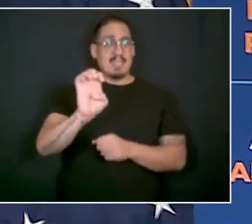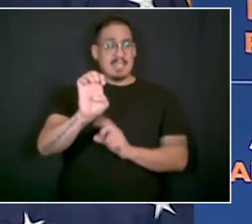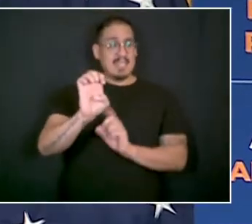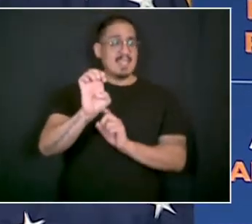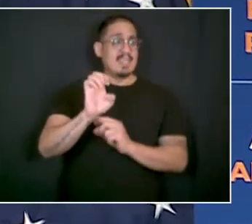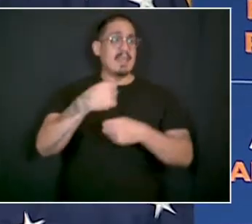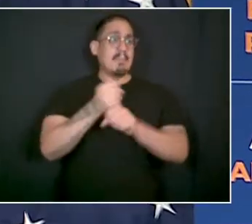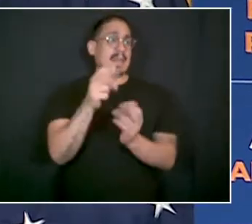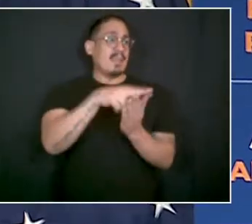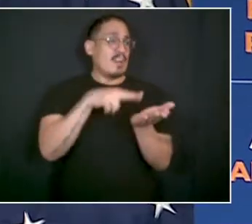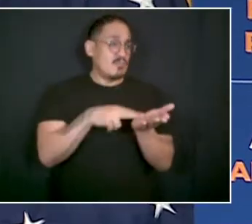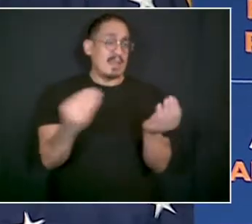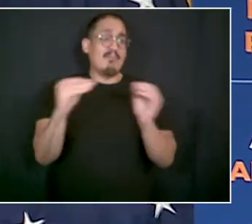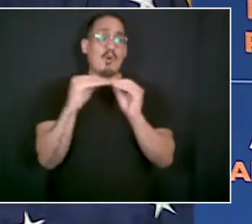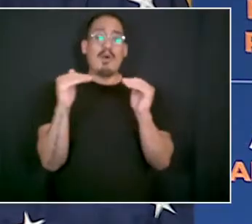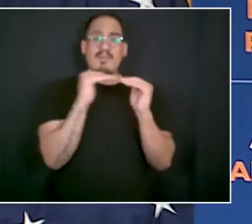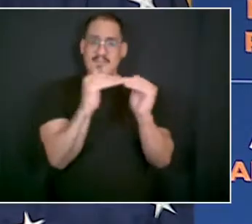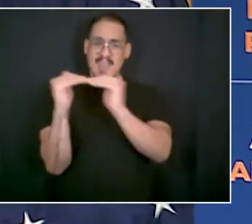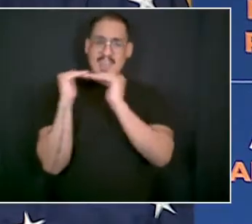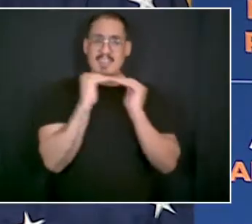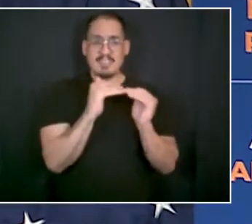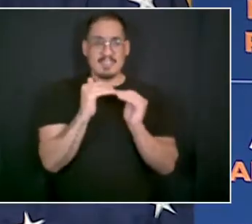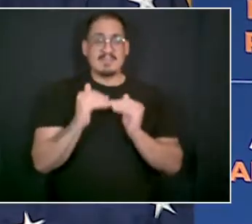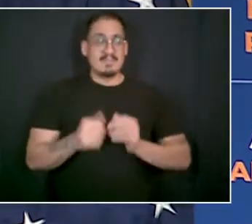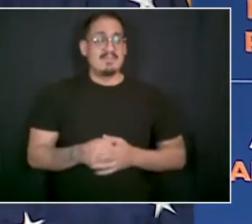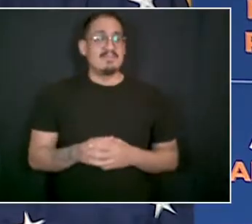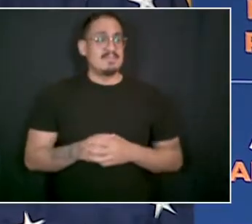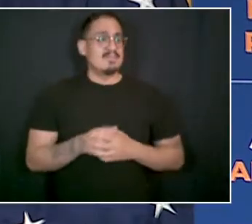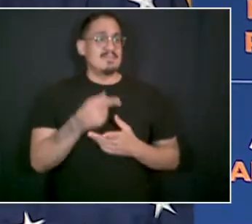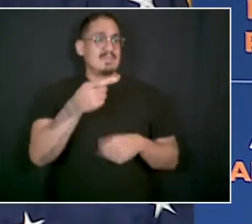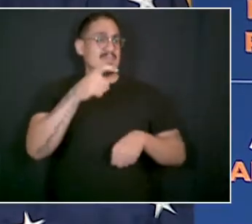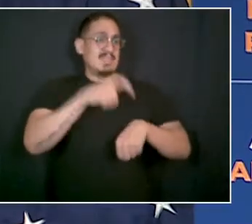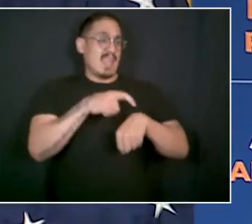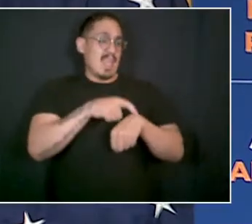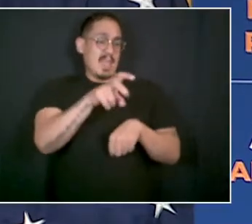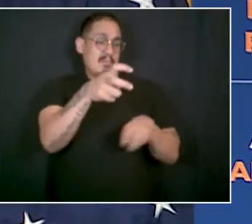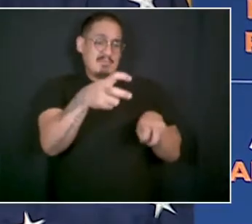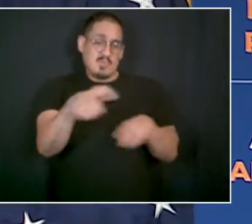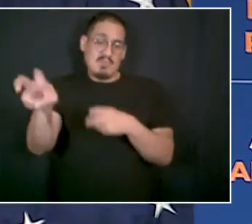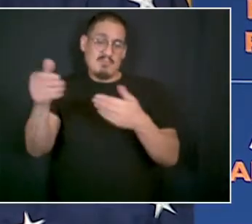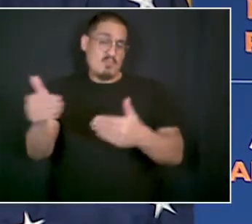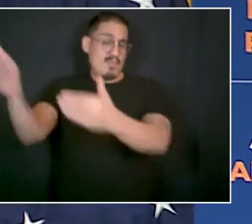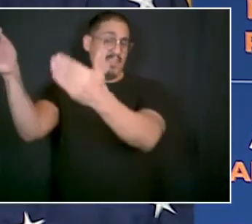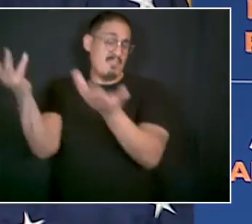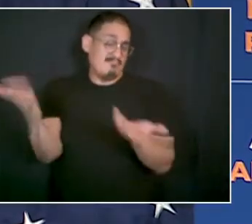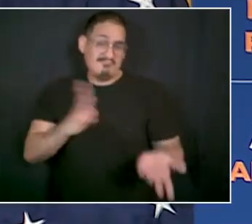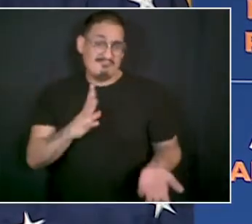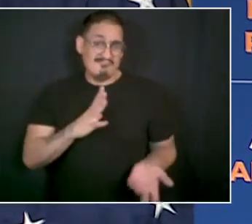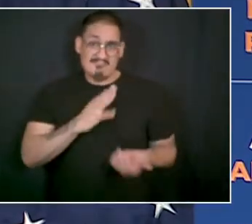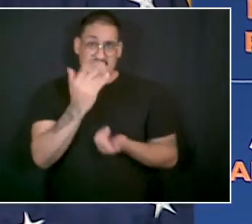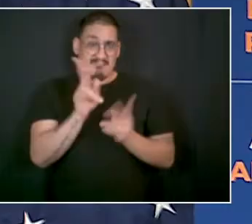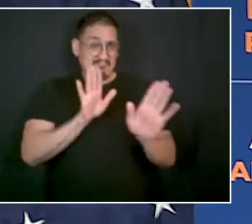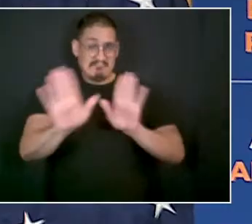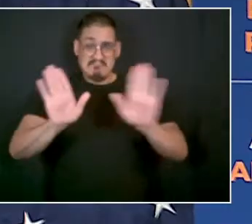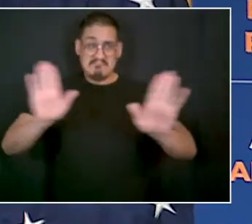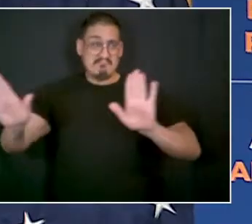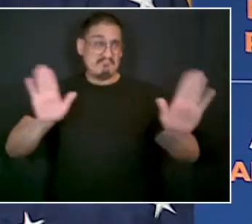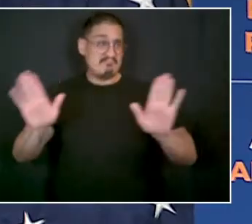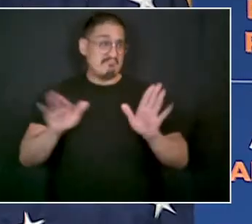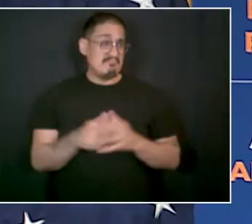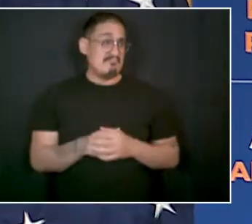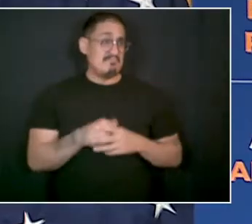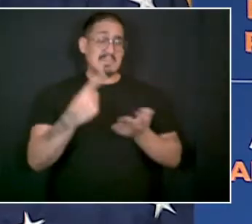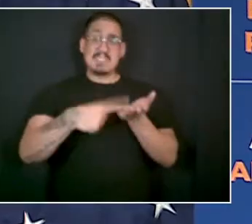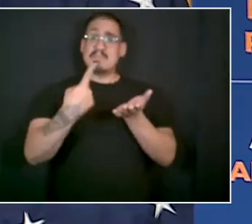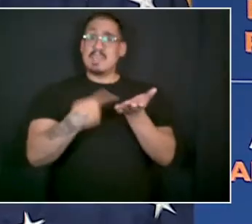move on. It's not, everybody that leaves is not a scandal. Some people just say, listen, I want to spend time with my family